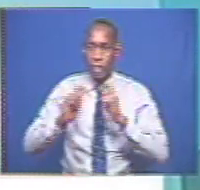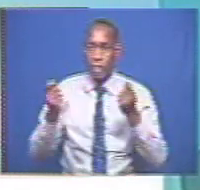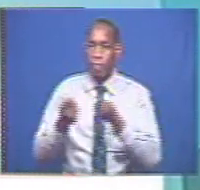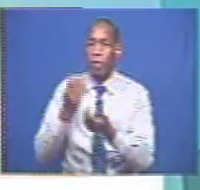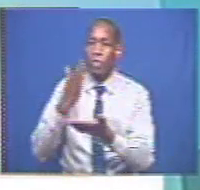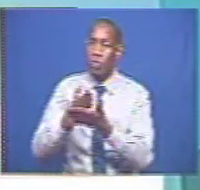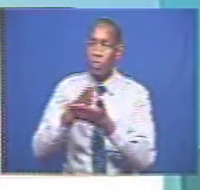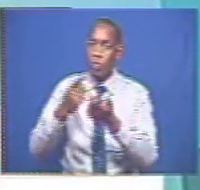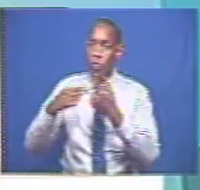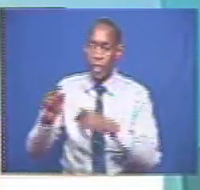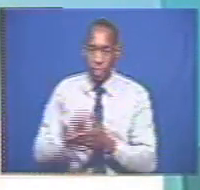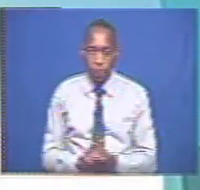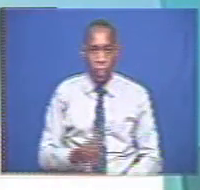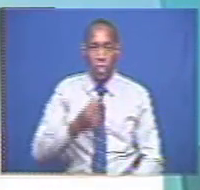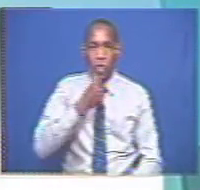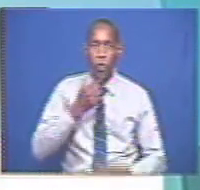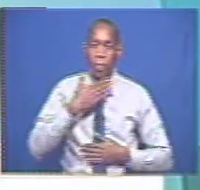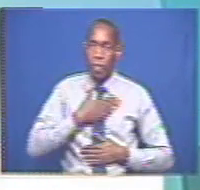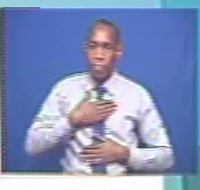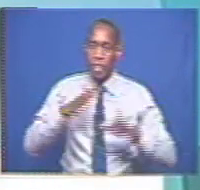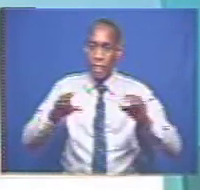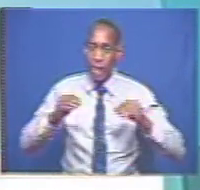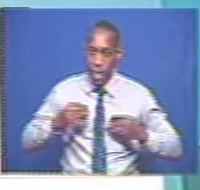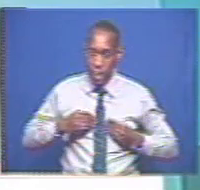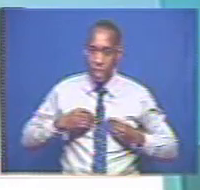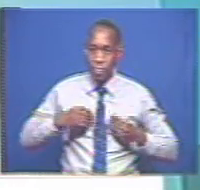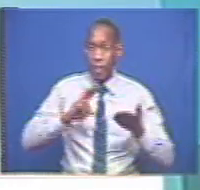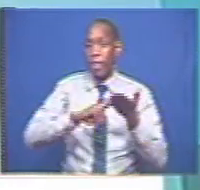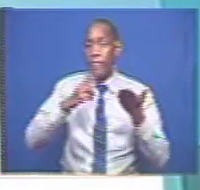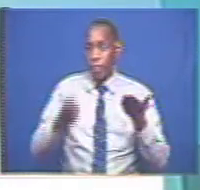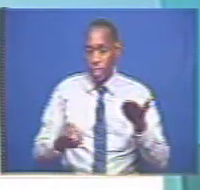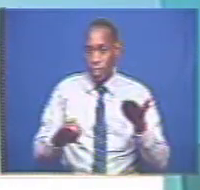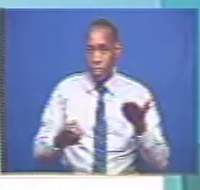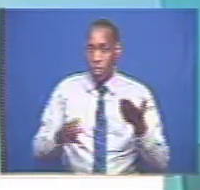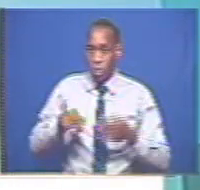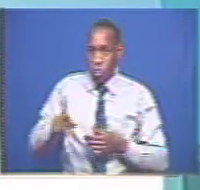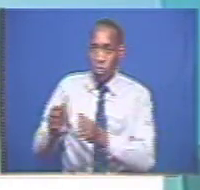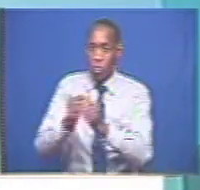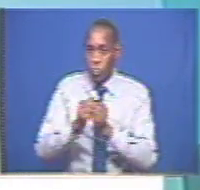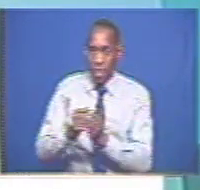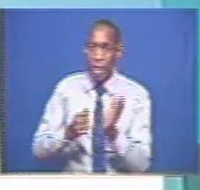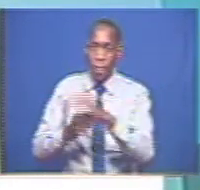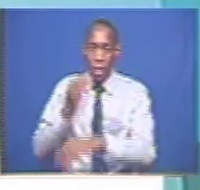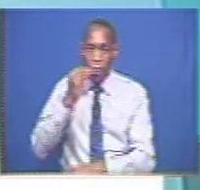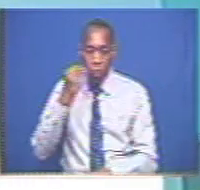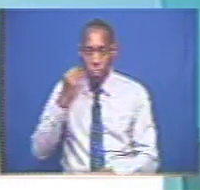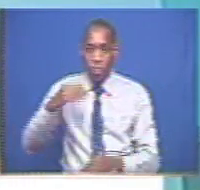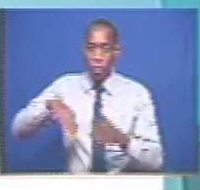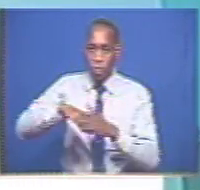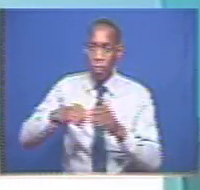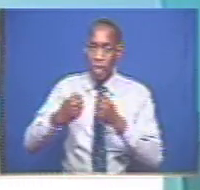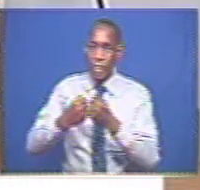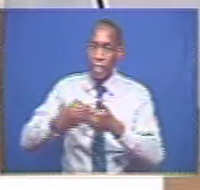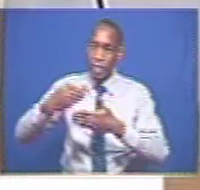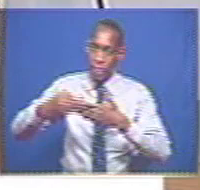win. To Gor Mahia, kindly accept defeat. Walk home humbly with us. And it's just a game of football. We'll meet again in the